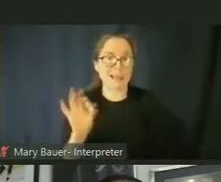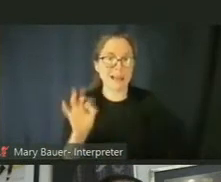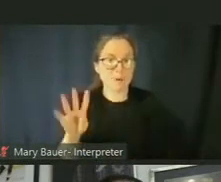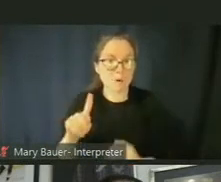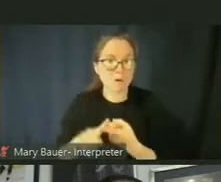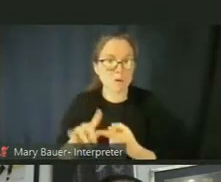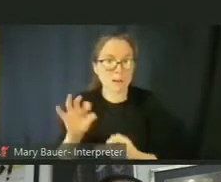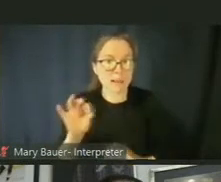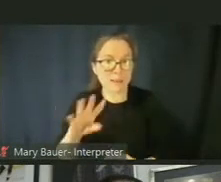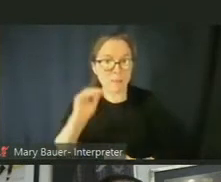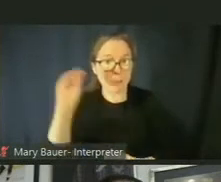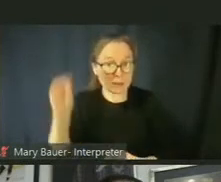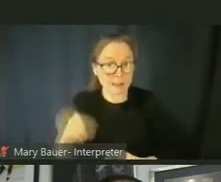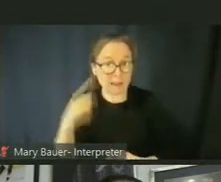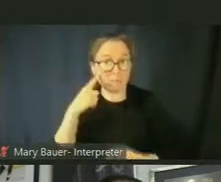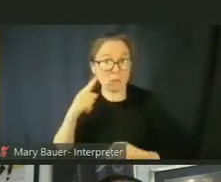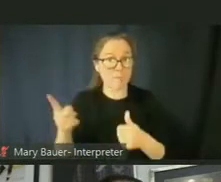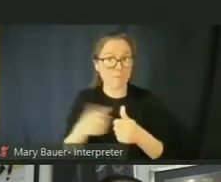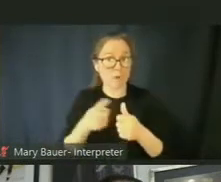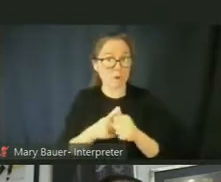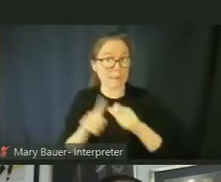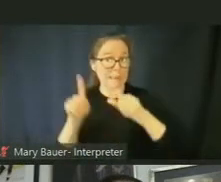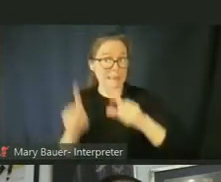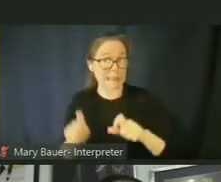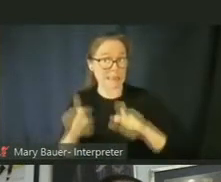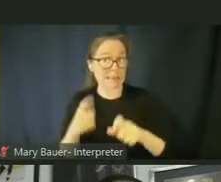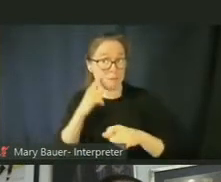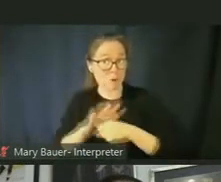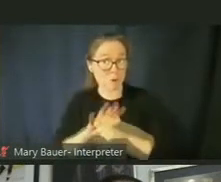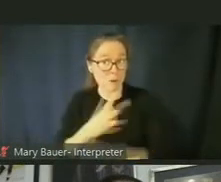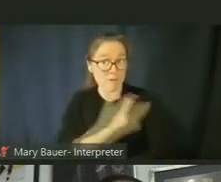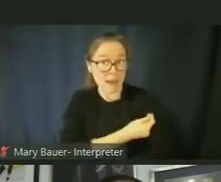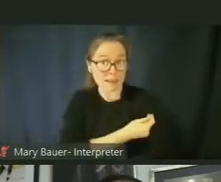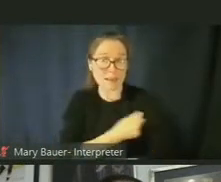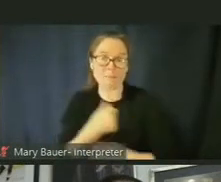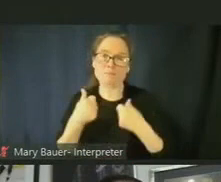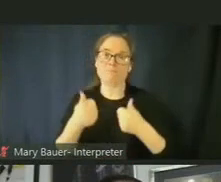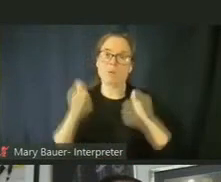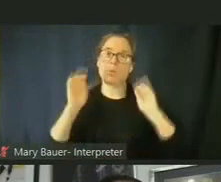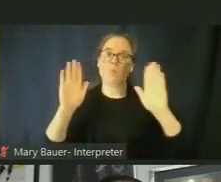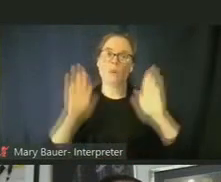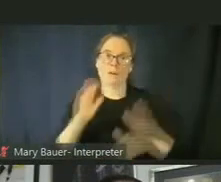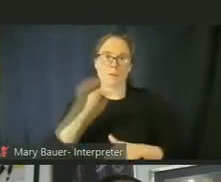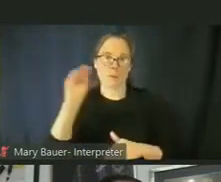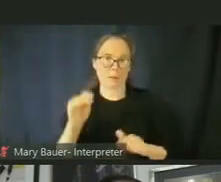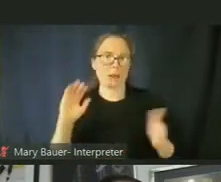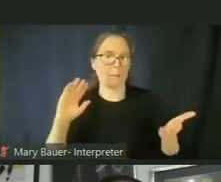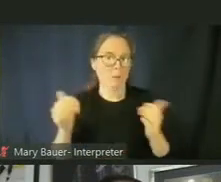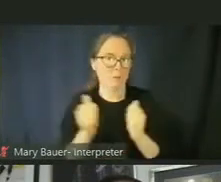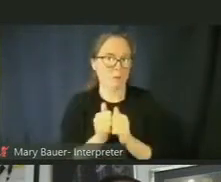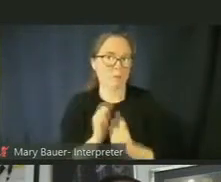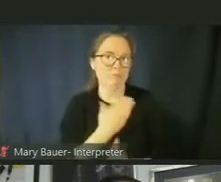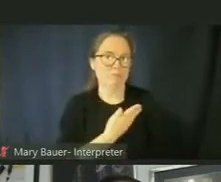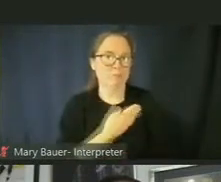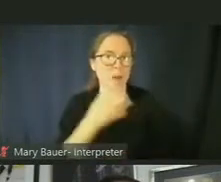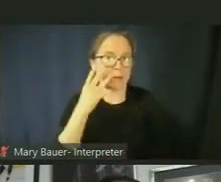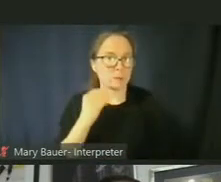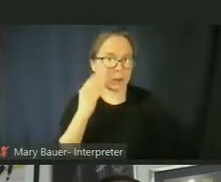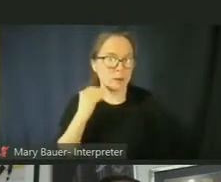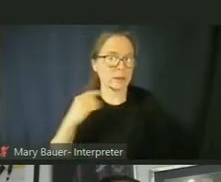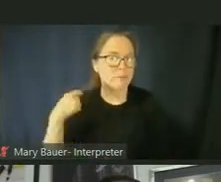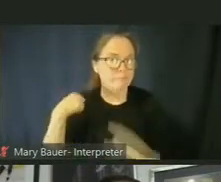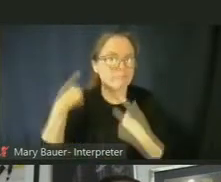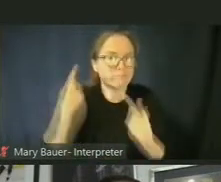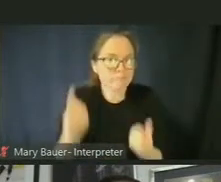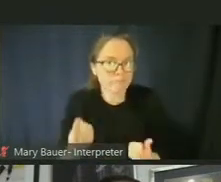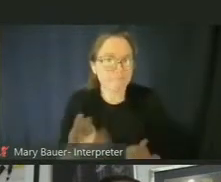in the preliminary trials that we've done so far for the vaccines is actually excellent relative to what we've had for prior vaccines